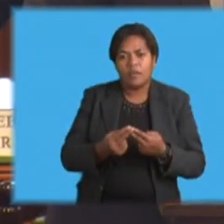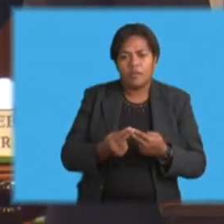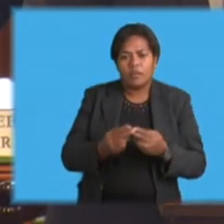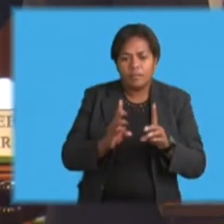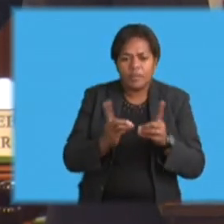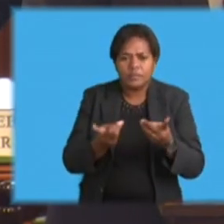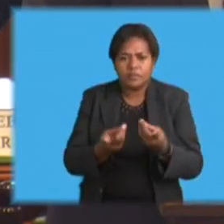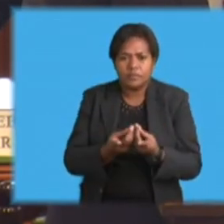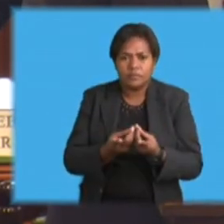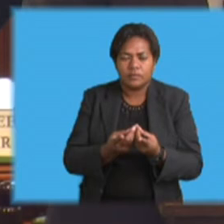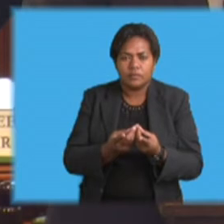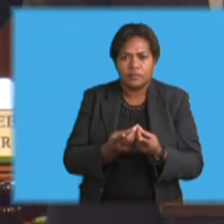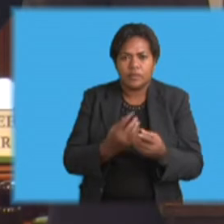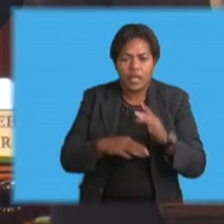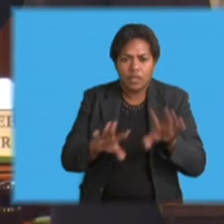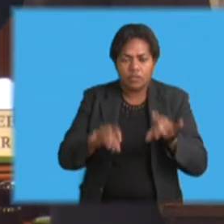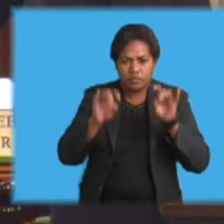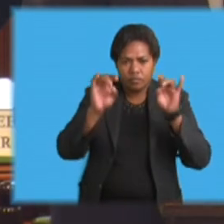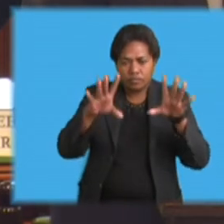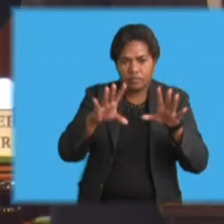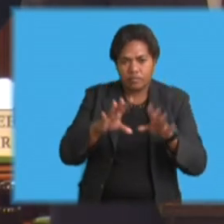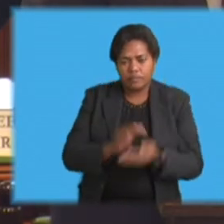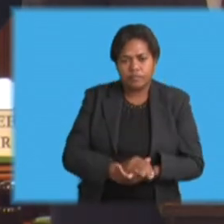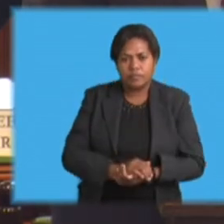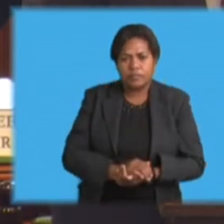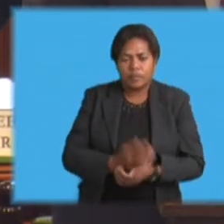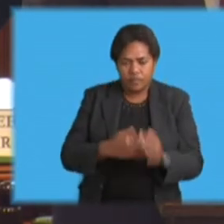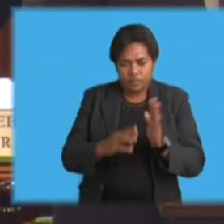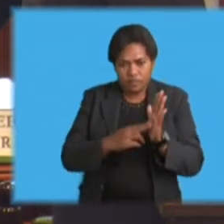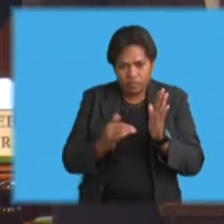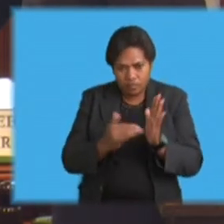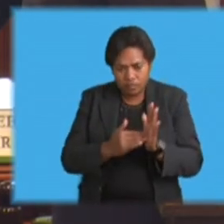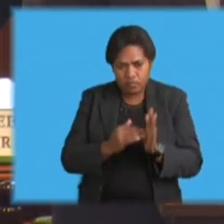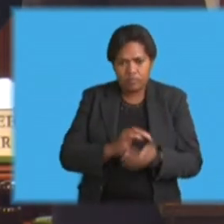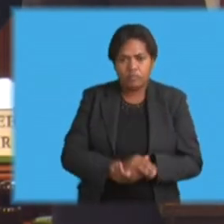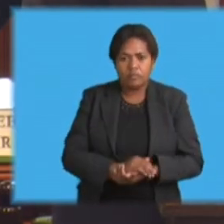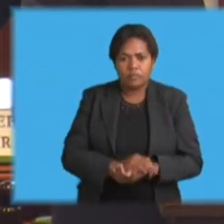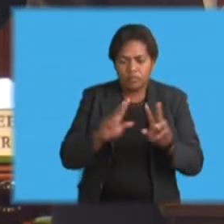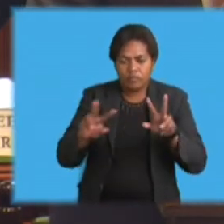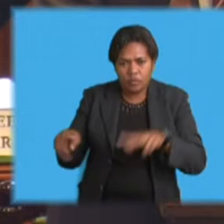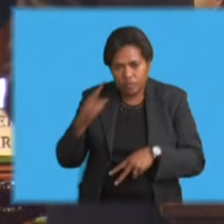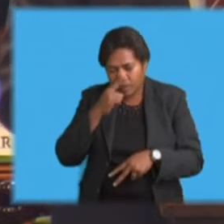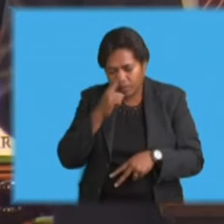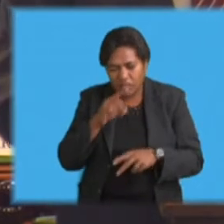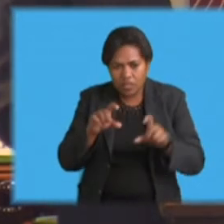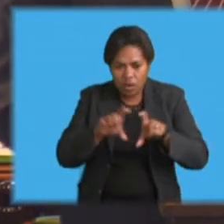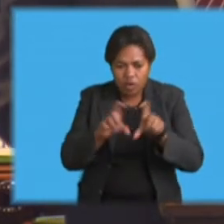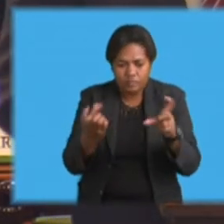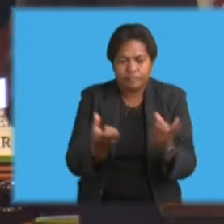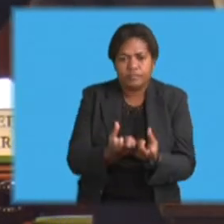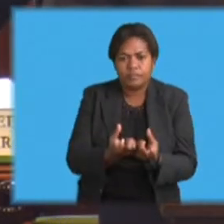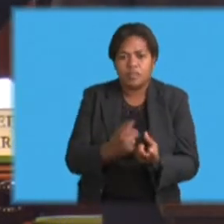Business in Australia and the Ministry of Business, Innovation and Employment in New Zealand to looking at client contracts to be able to